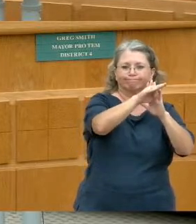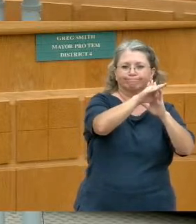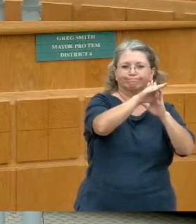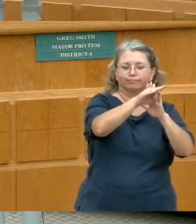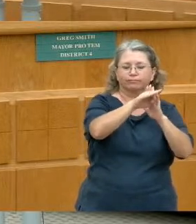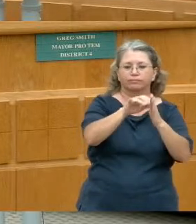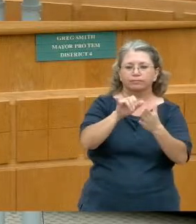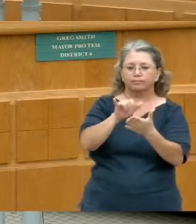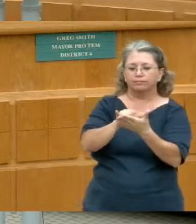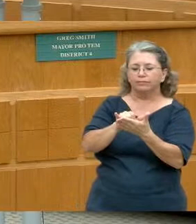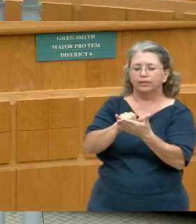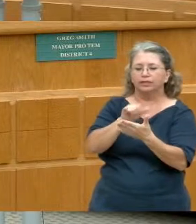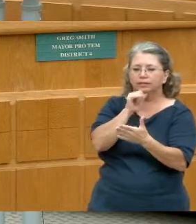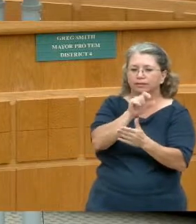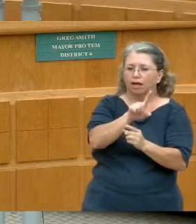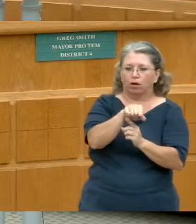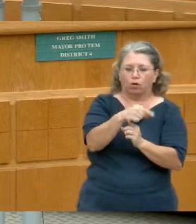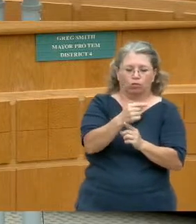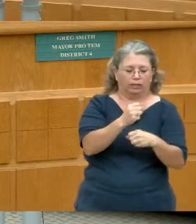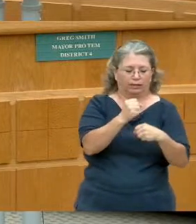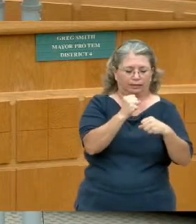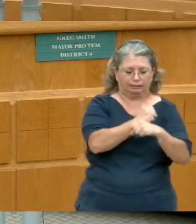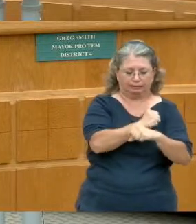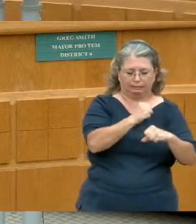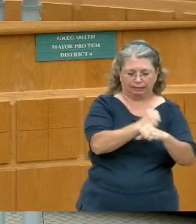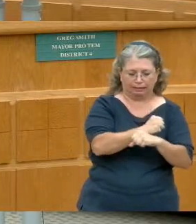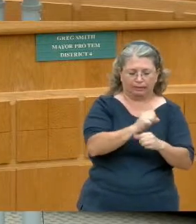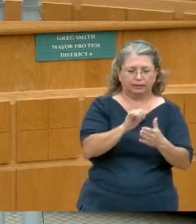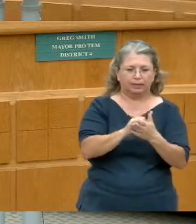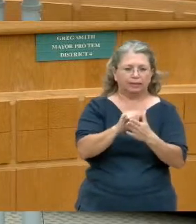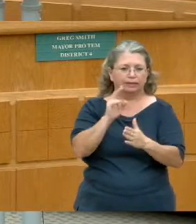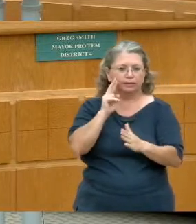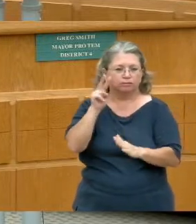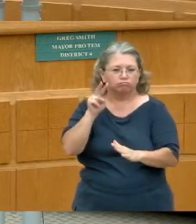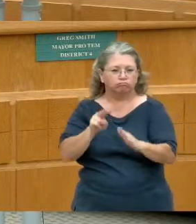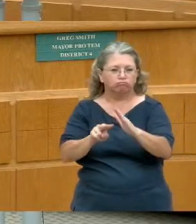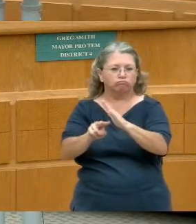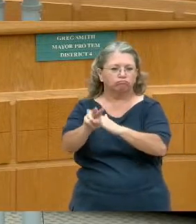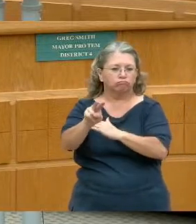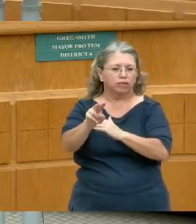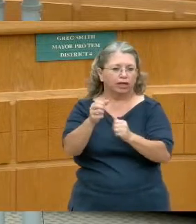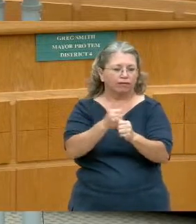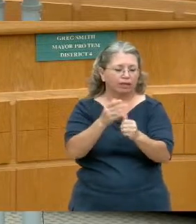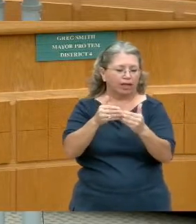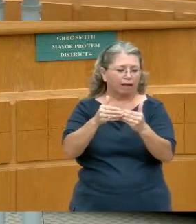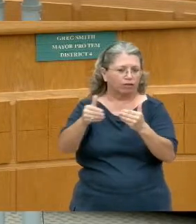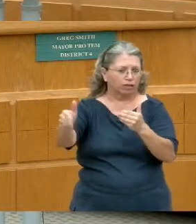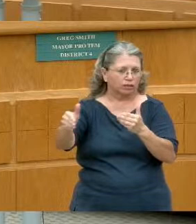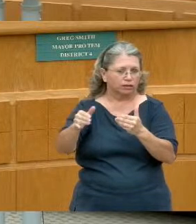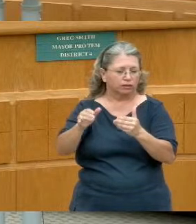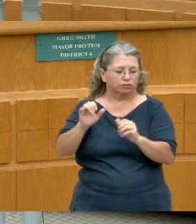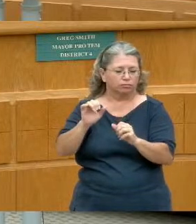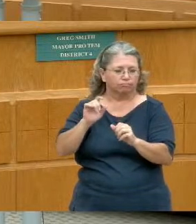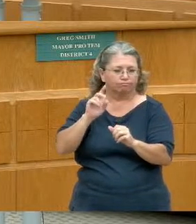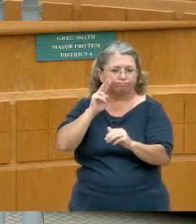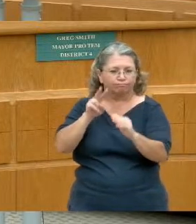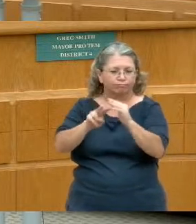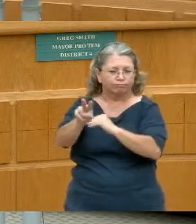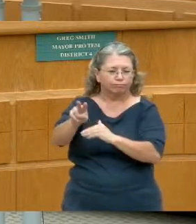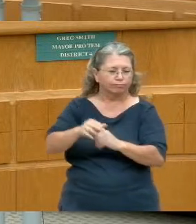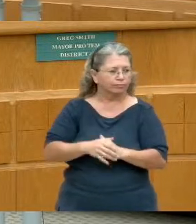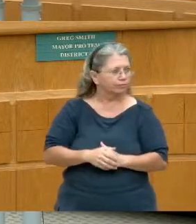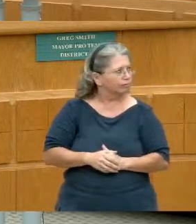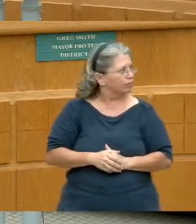model, not just a statistical fit like everything you've seen previously. Everything after this, epidemiological model. So